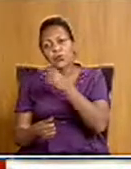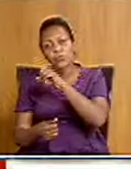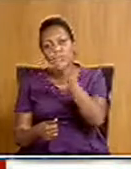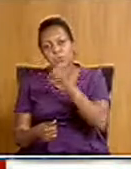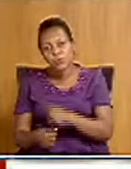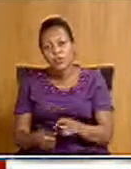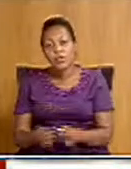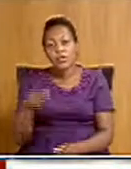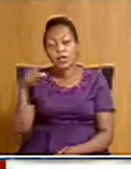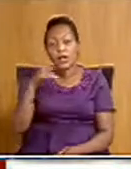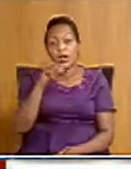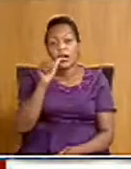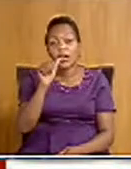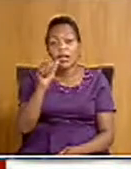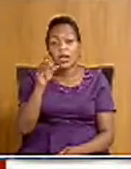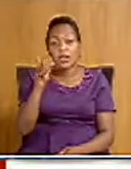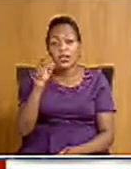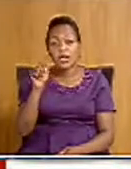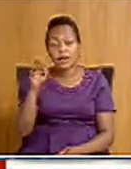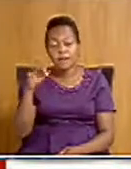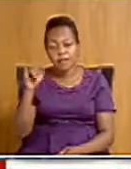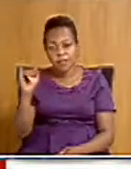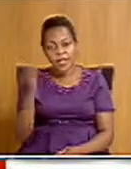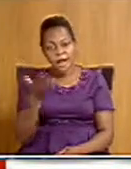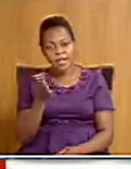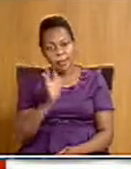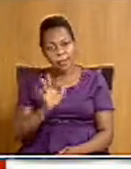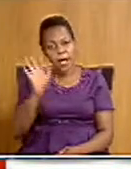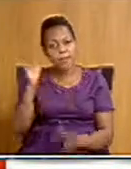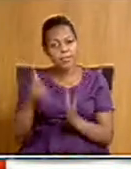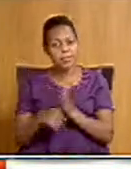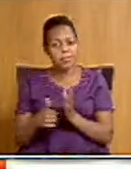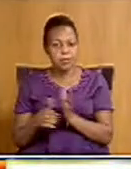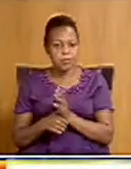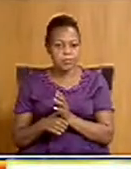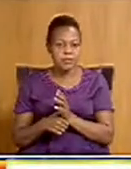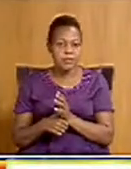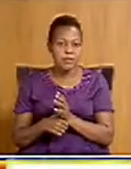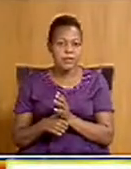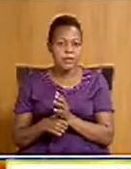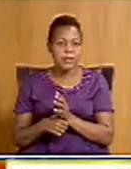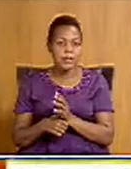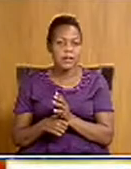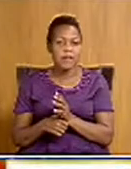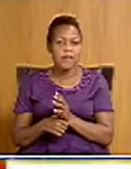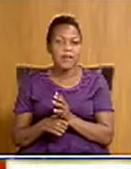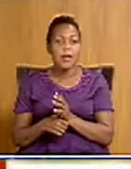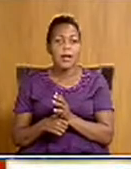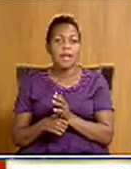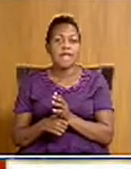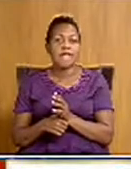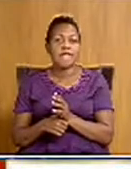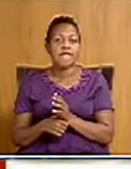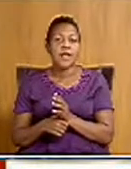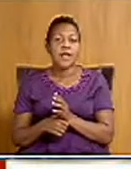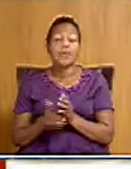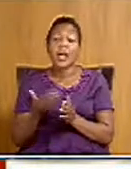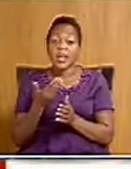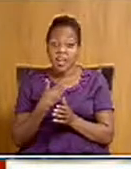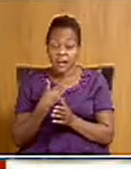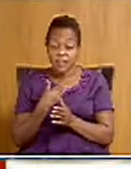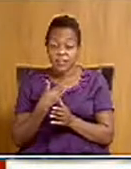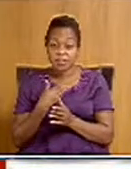Of course, Muammar Gaddafi had his own problems. I had had the task of fighting him twice,